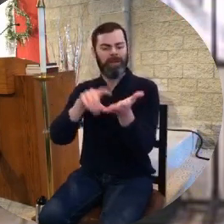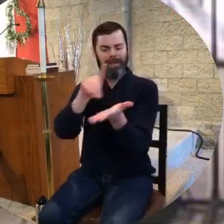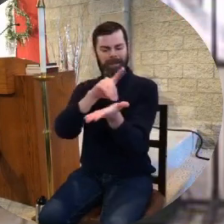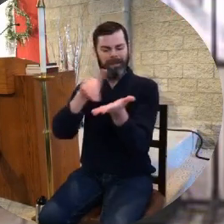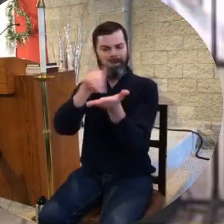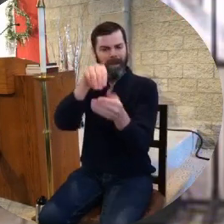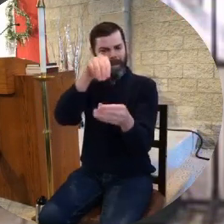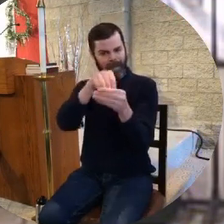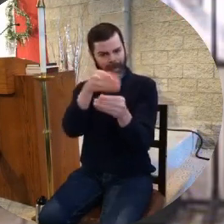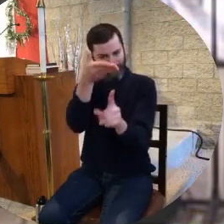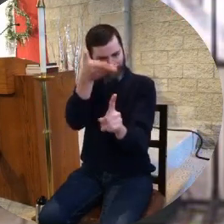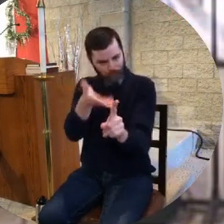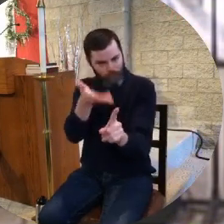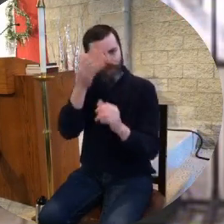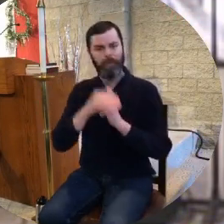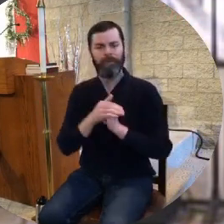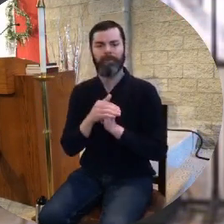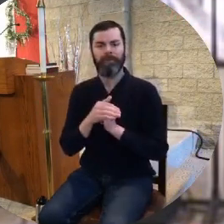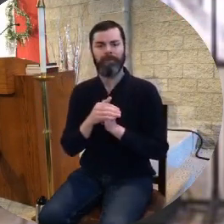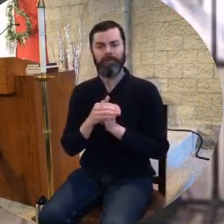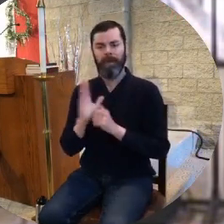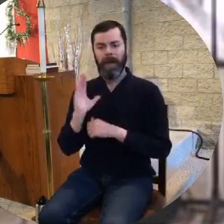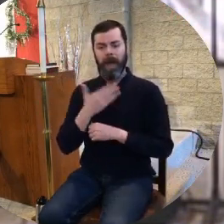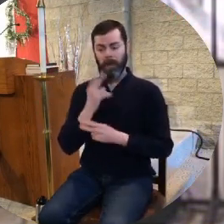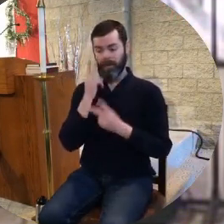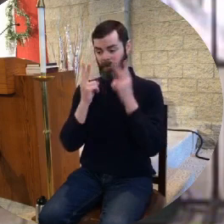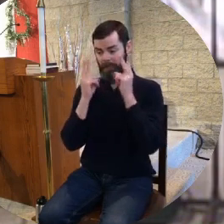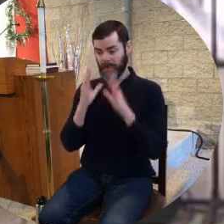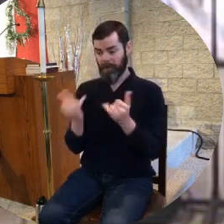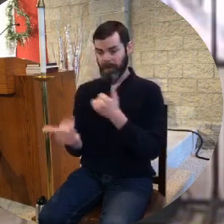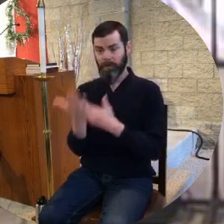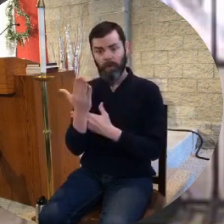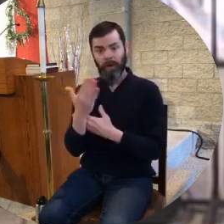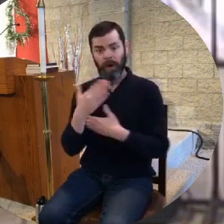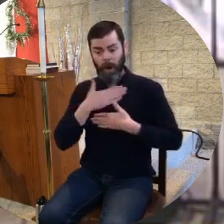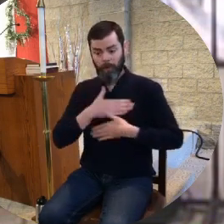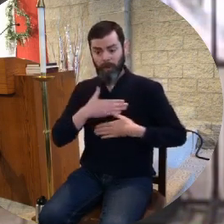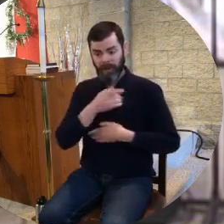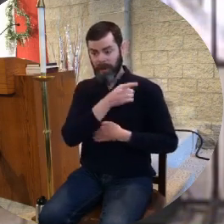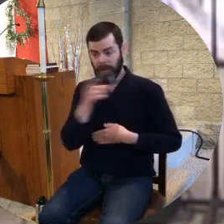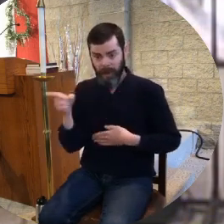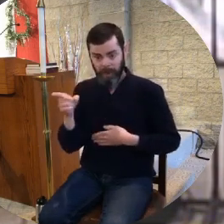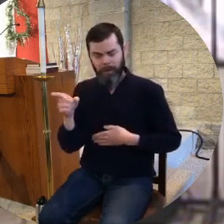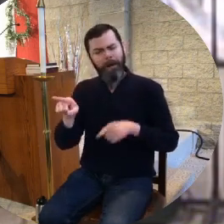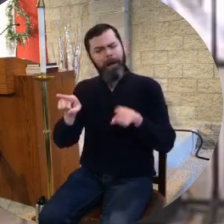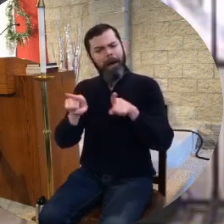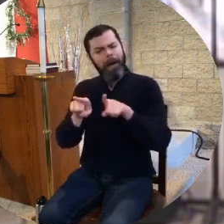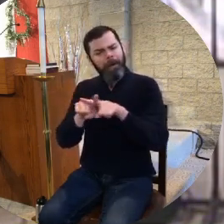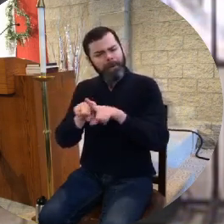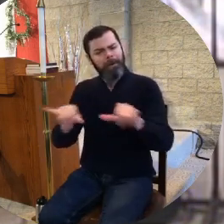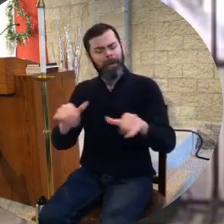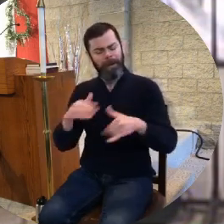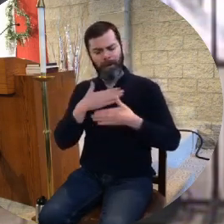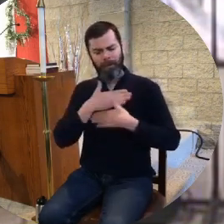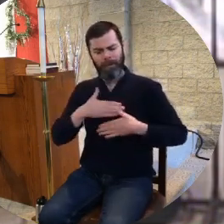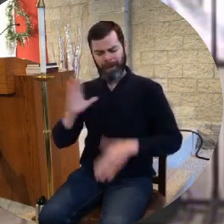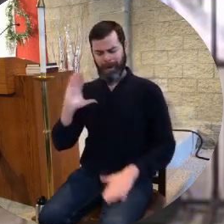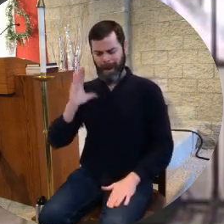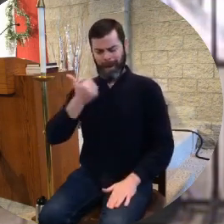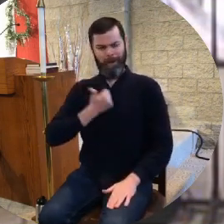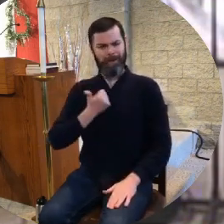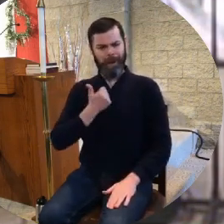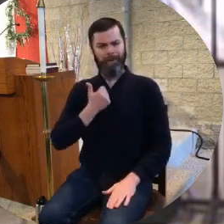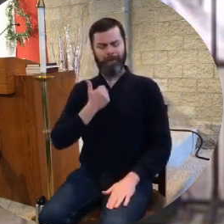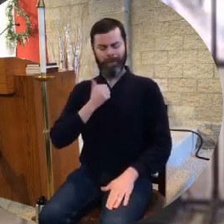And as we appreciate our guests this morning, let's appreciate ourselves for getting up and getting here. We can almost